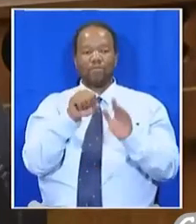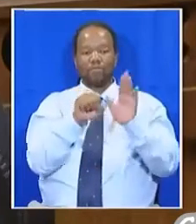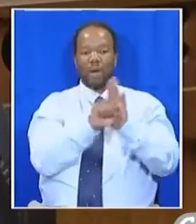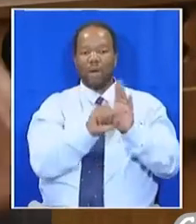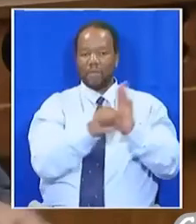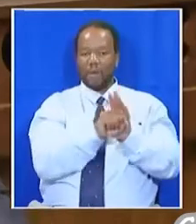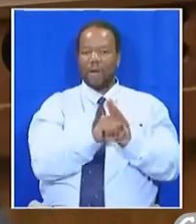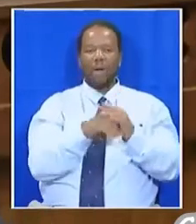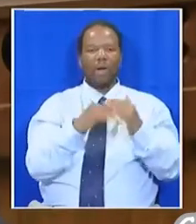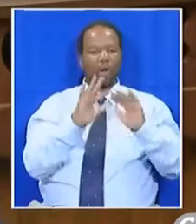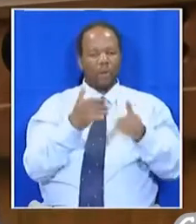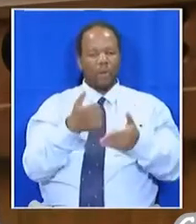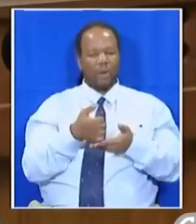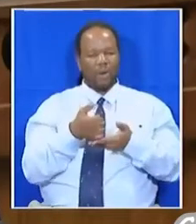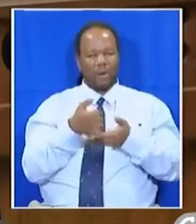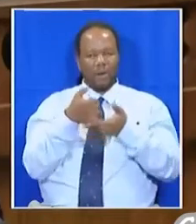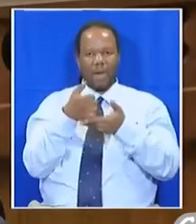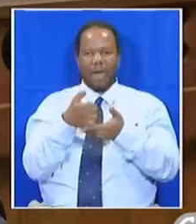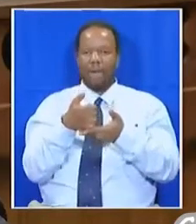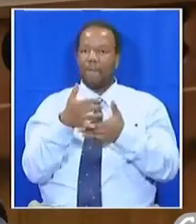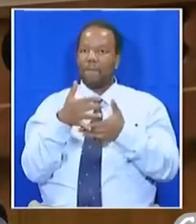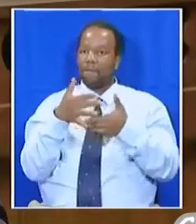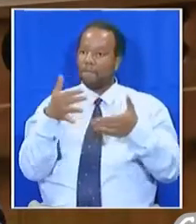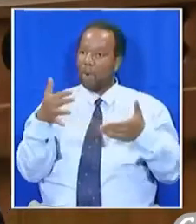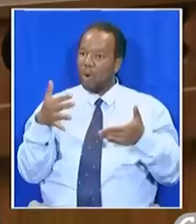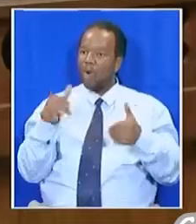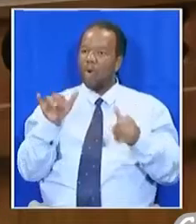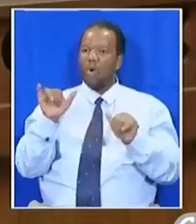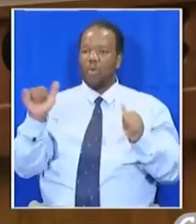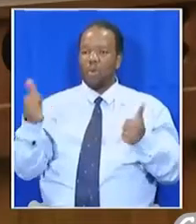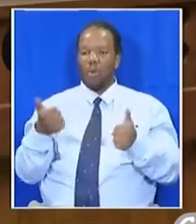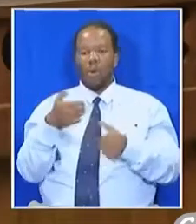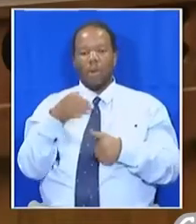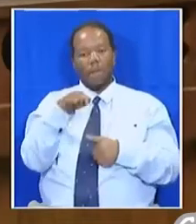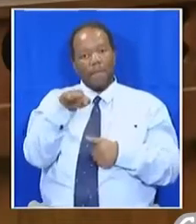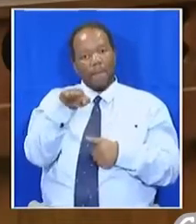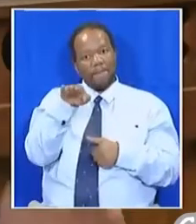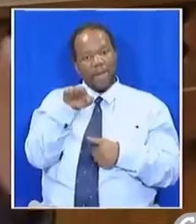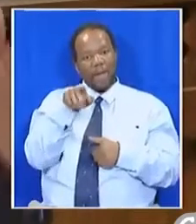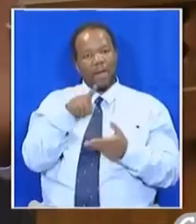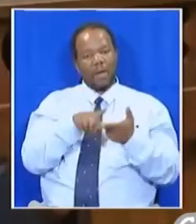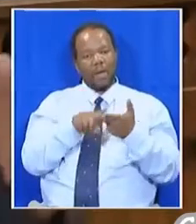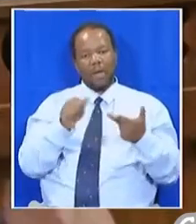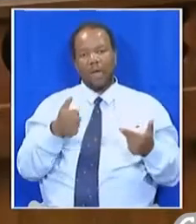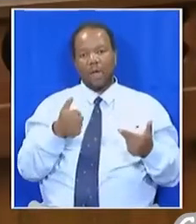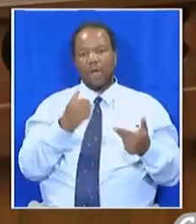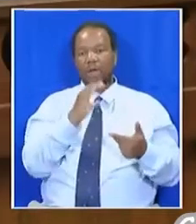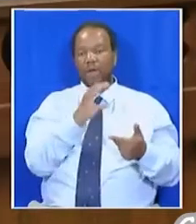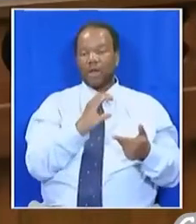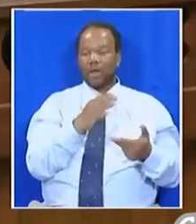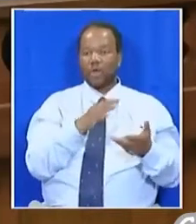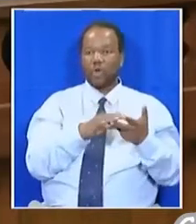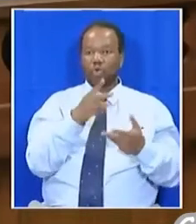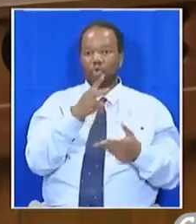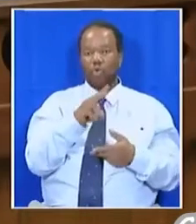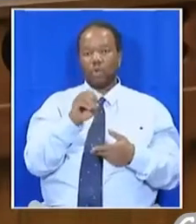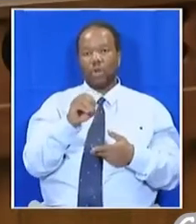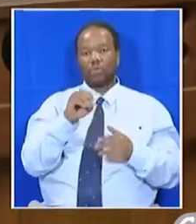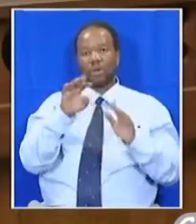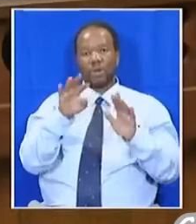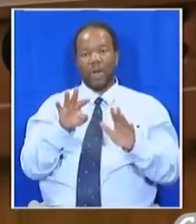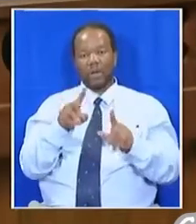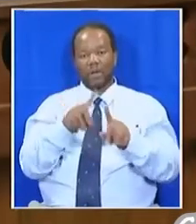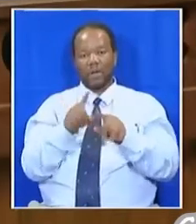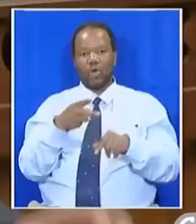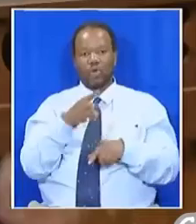us withstand the credit crisis, the banking crisis in 2019. We had the 2014